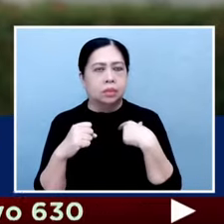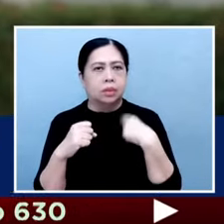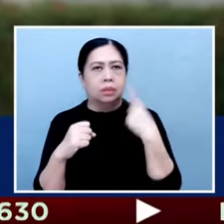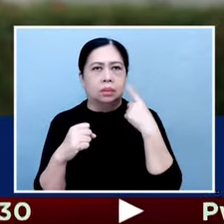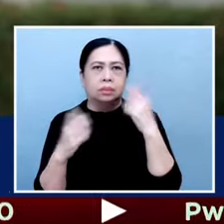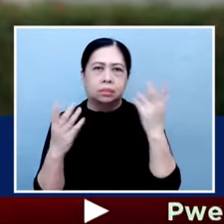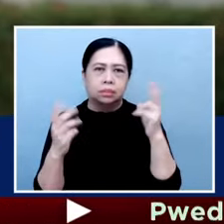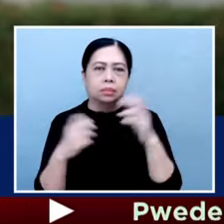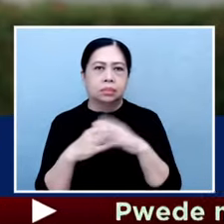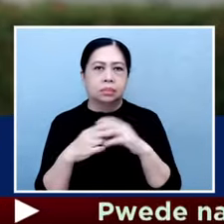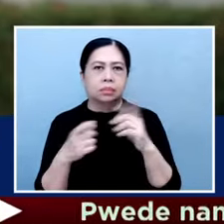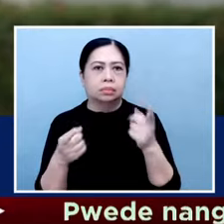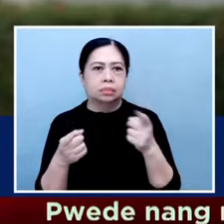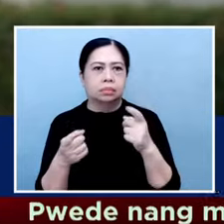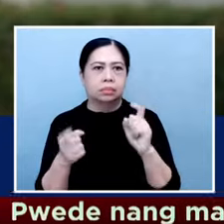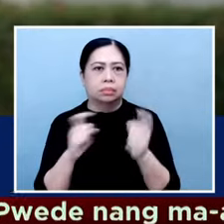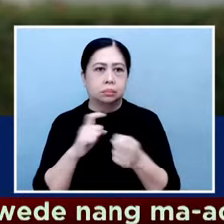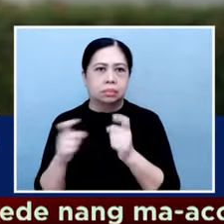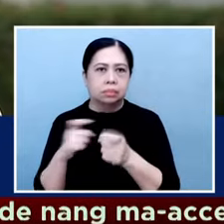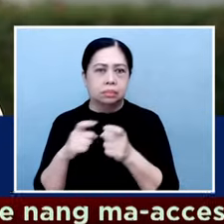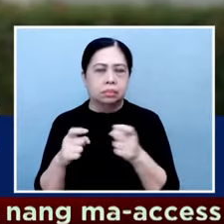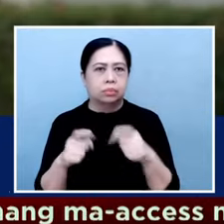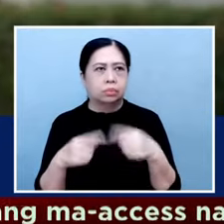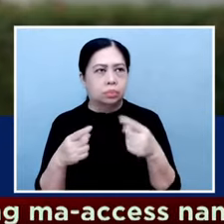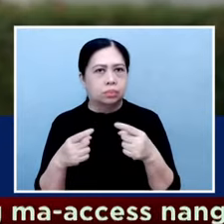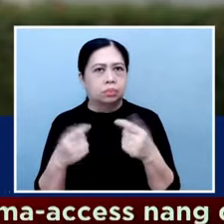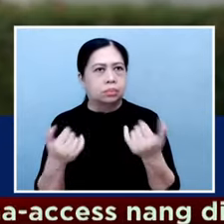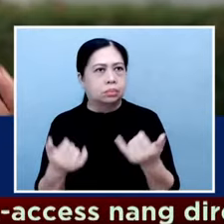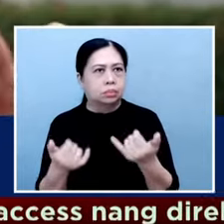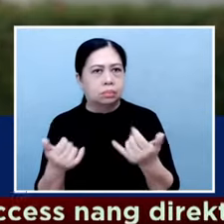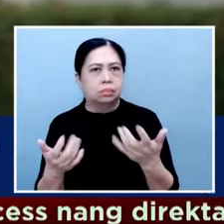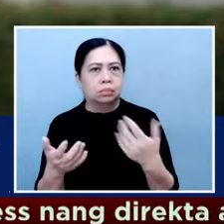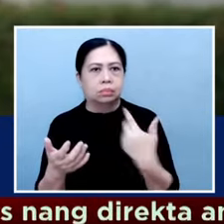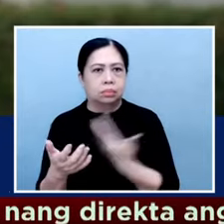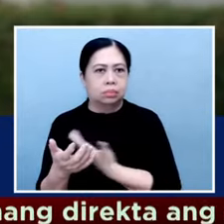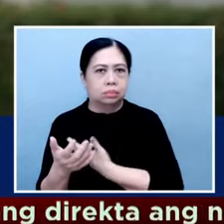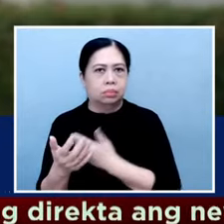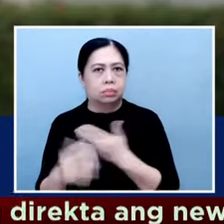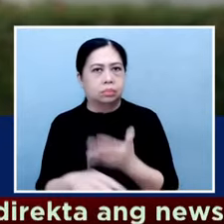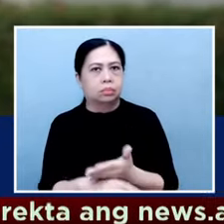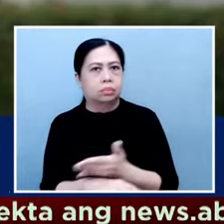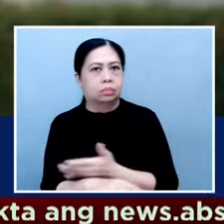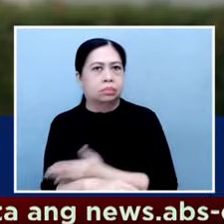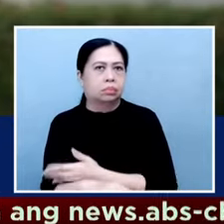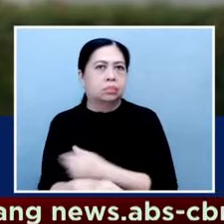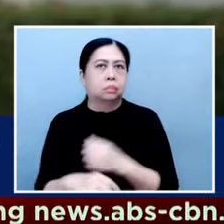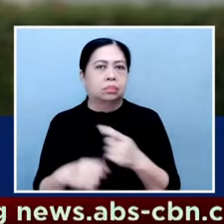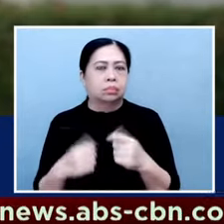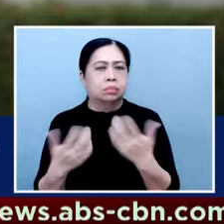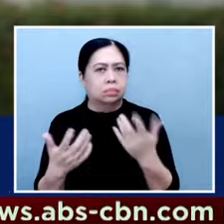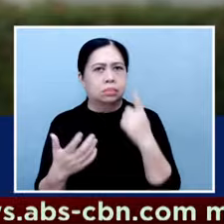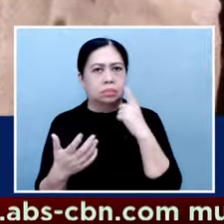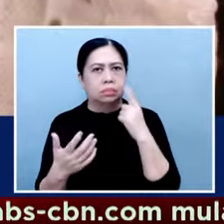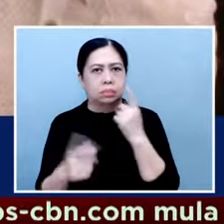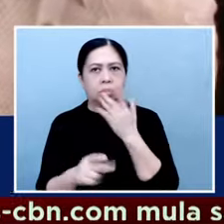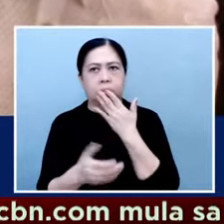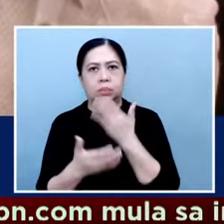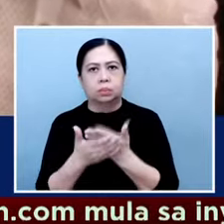to change them in the middle of our progress, and we are making such good